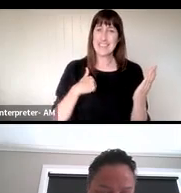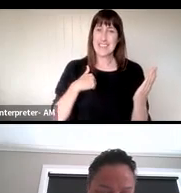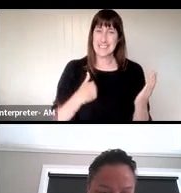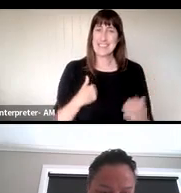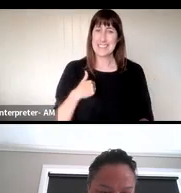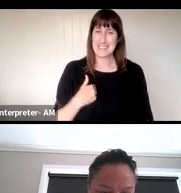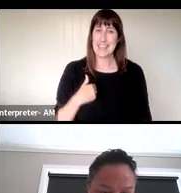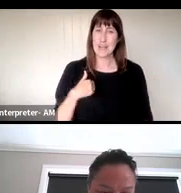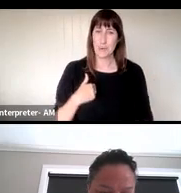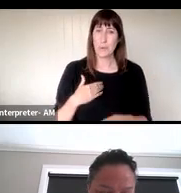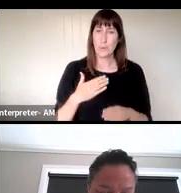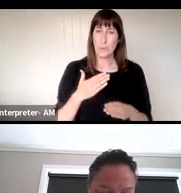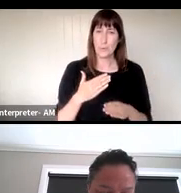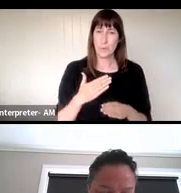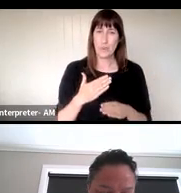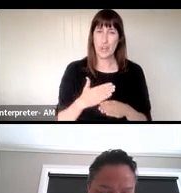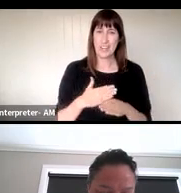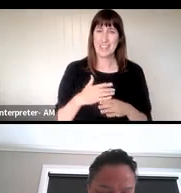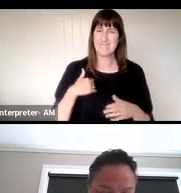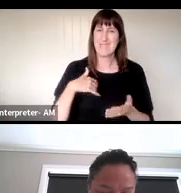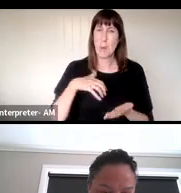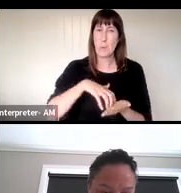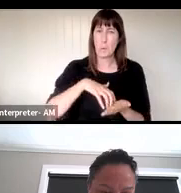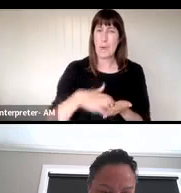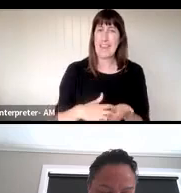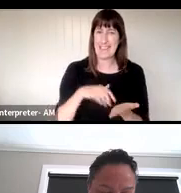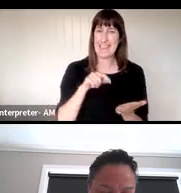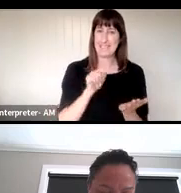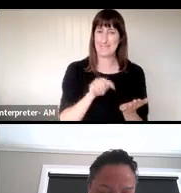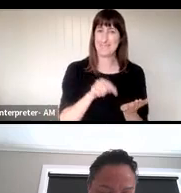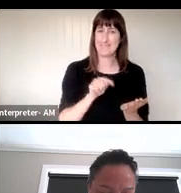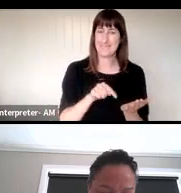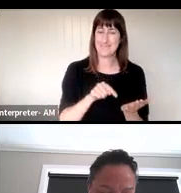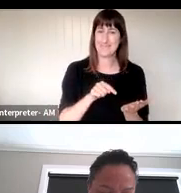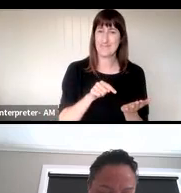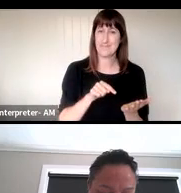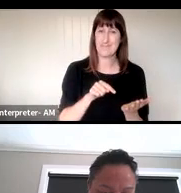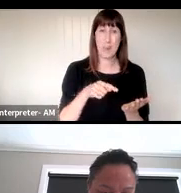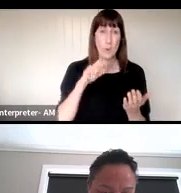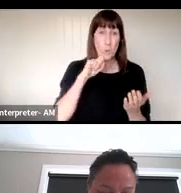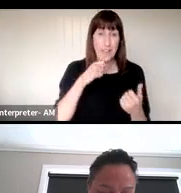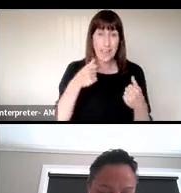it's a little bit or quite weak, and I don't think it's going to be effective.